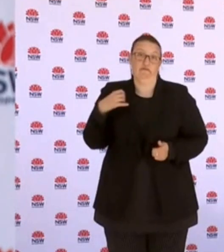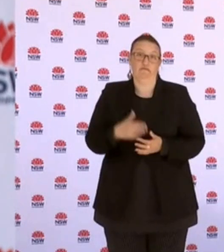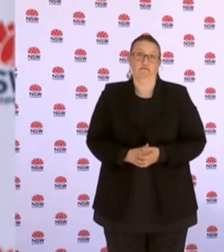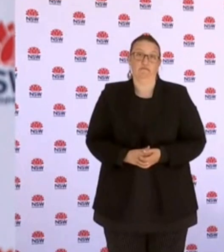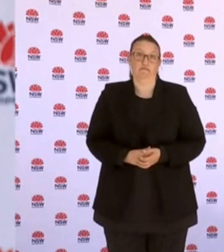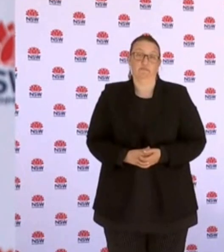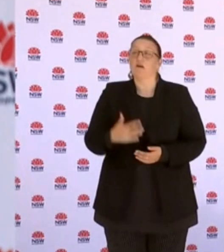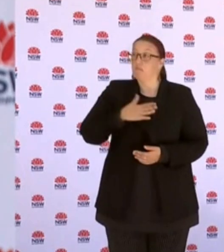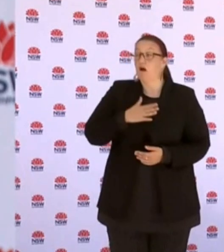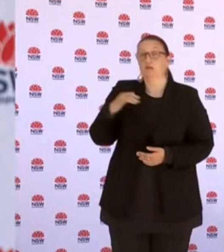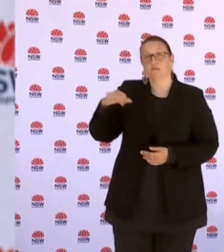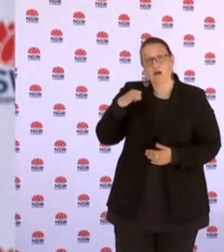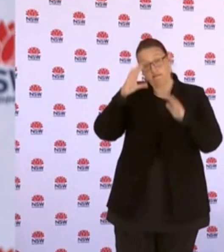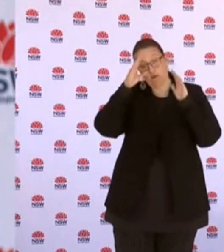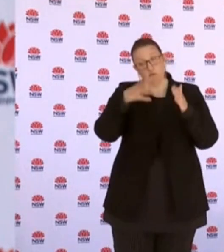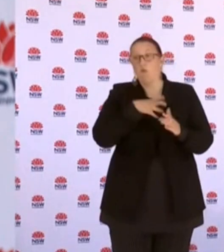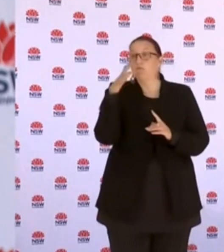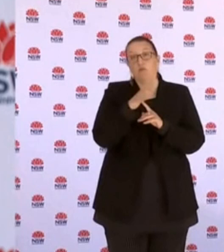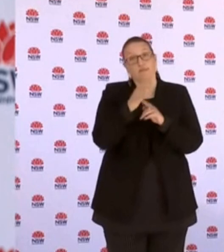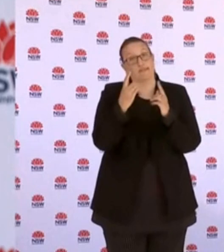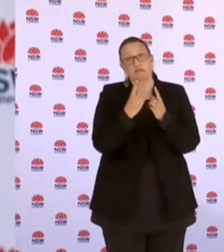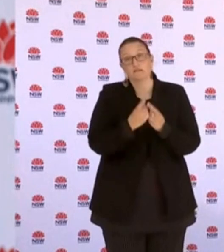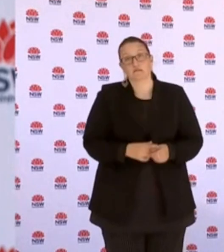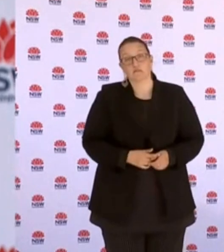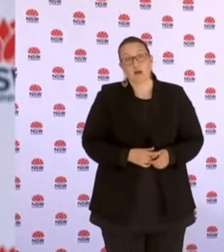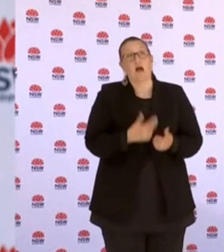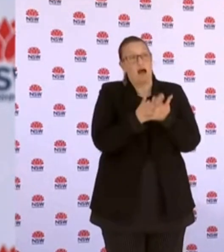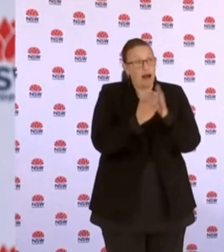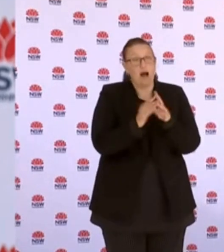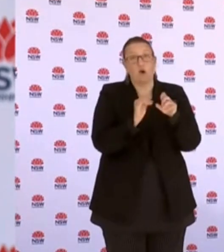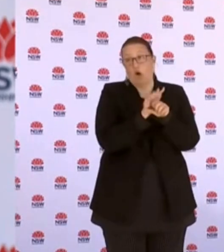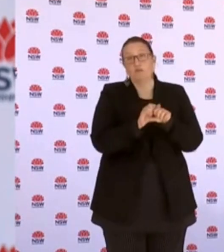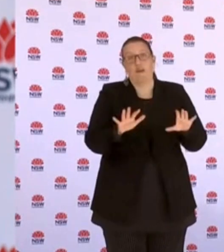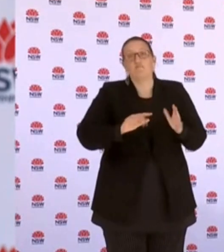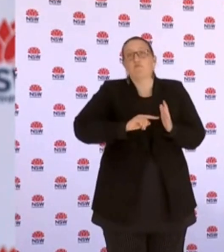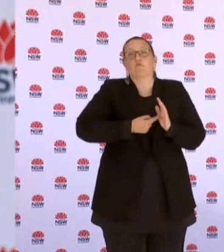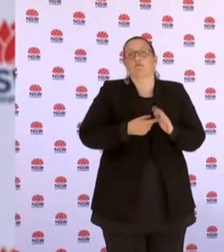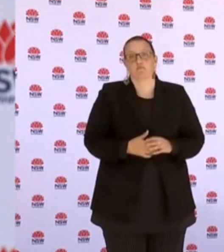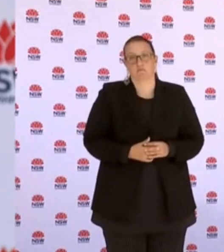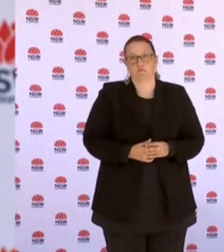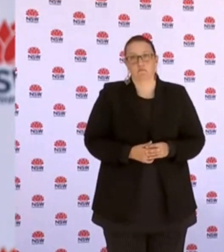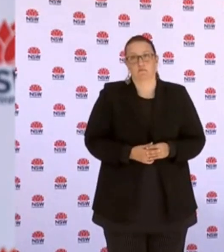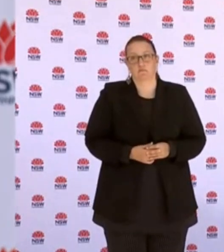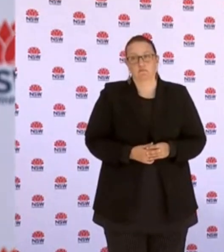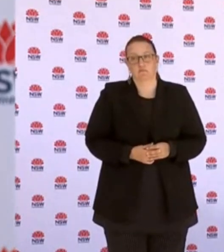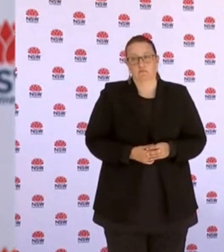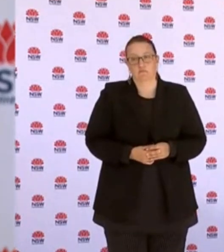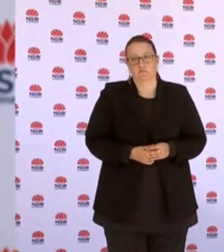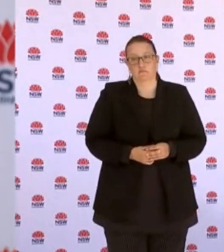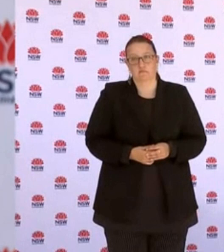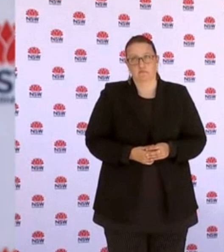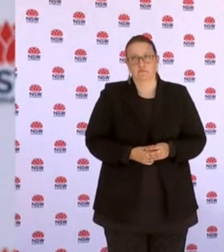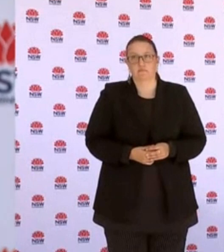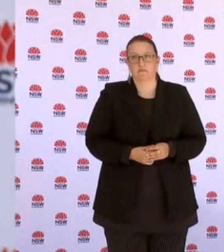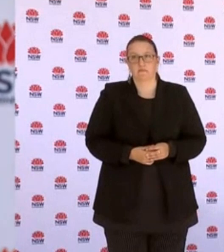for the infection so that we can get on top of that. Can I just reassure the community, we don't actually need to look at